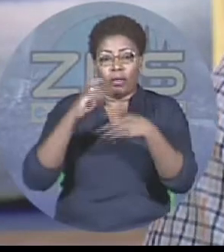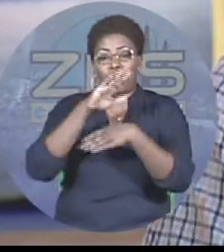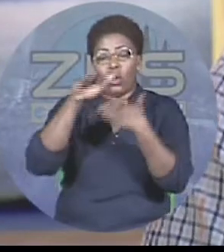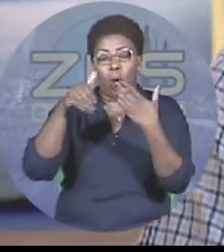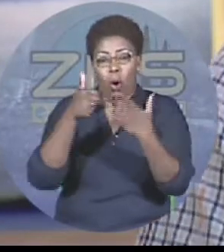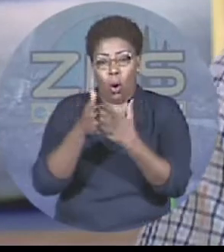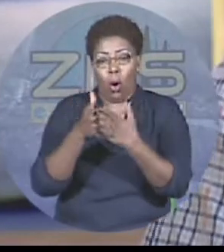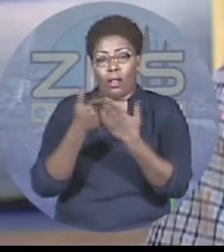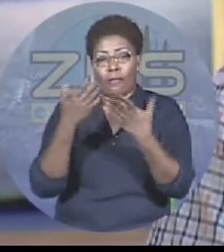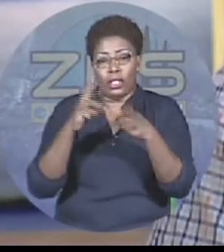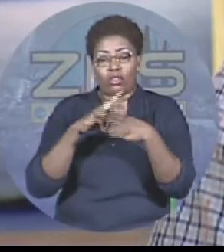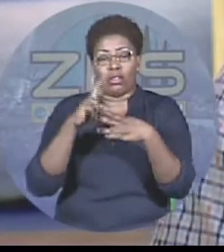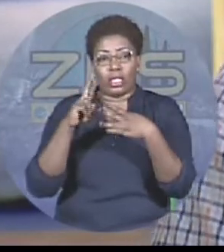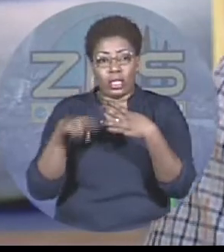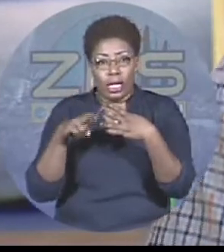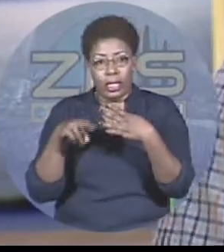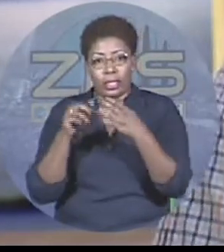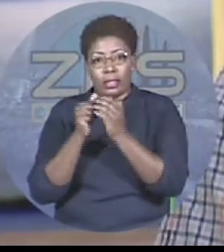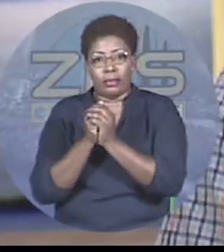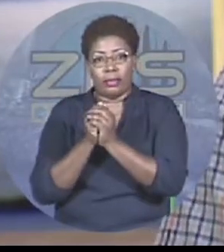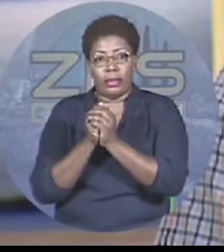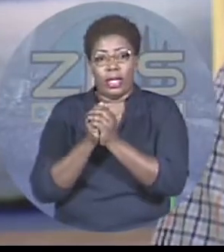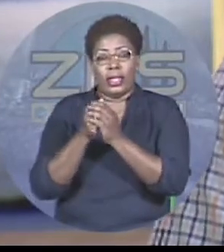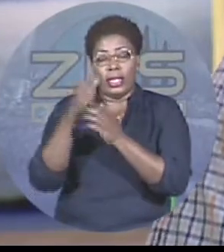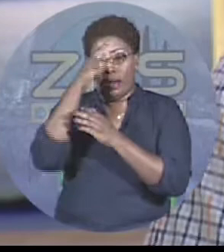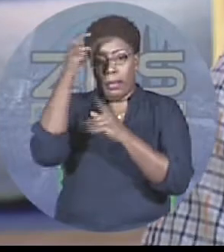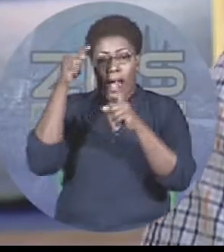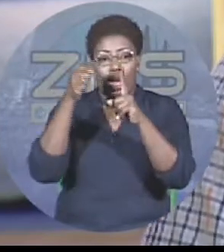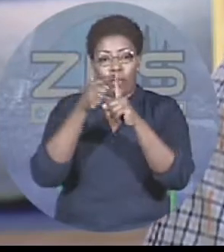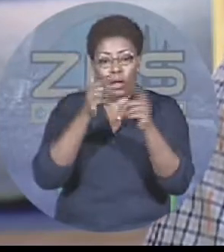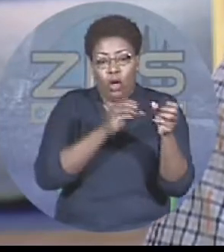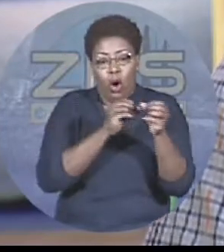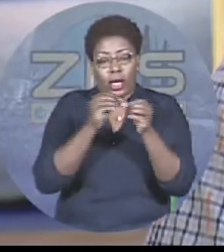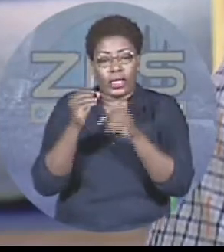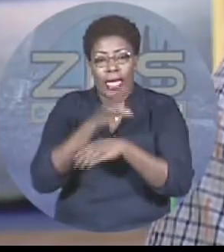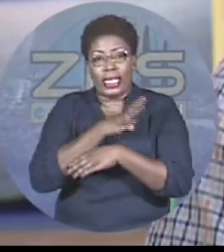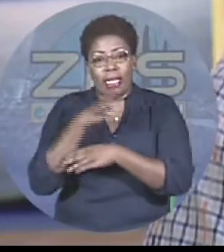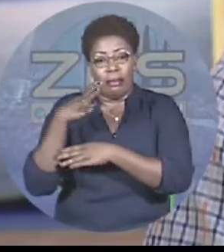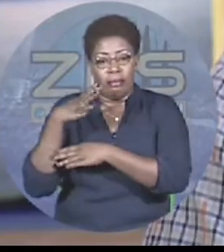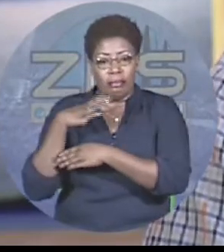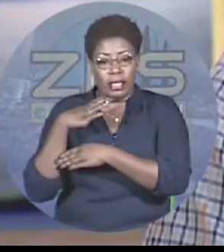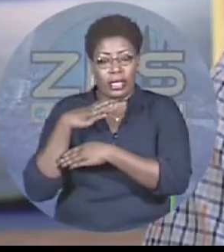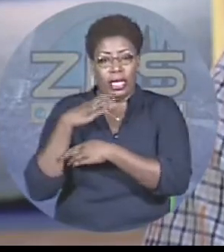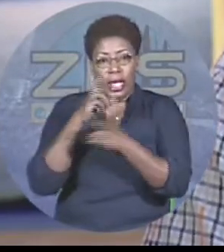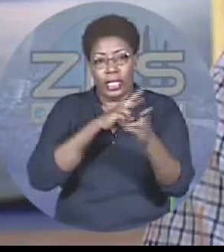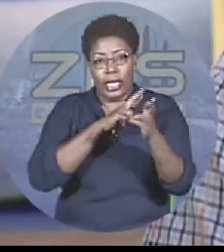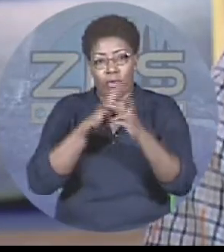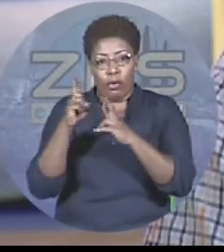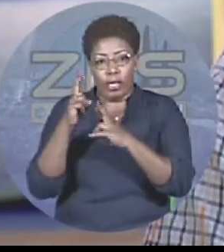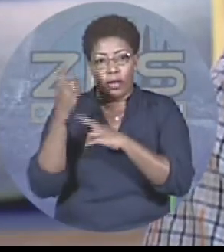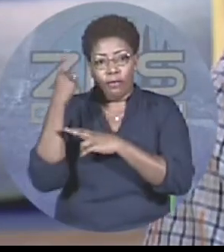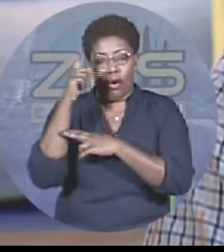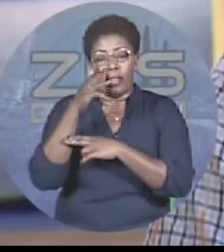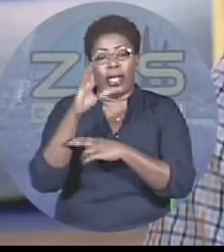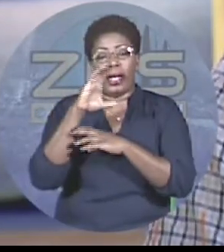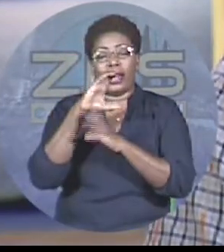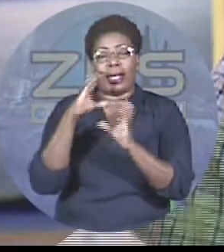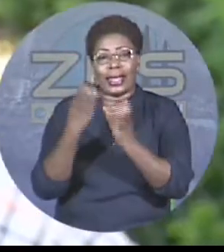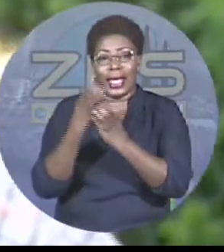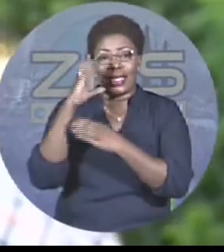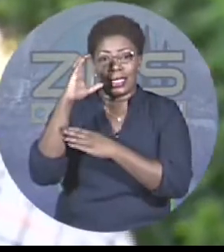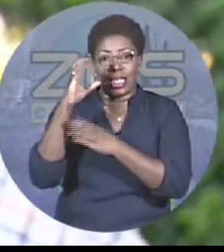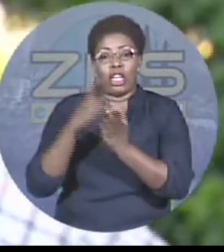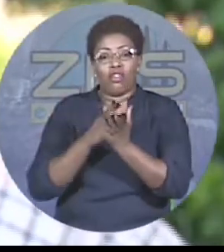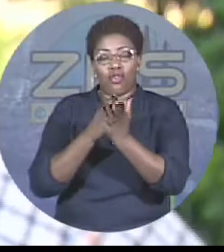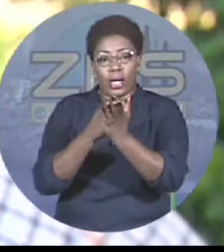of the results. Still on the Sailing Bee, Black Point Organizing Committee, they are wasting no time in preparation for their Classy Regatta.